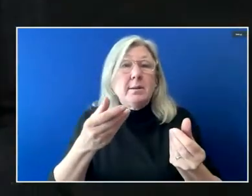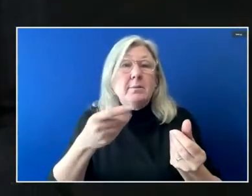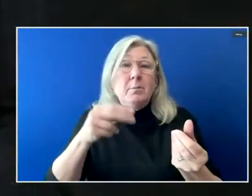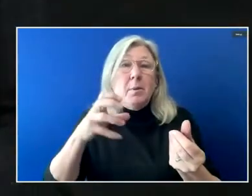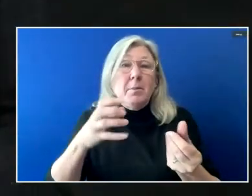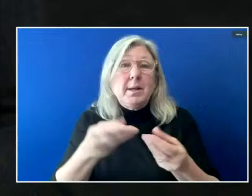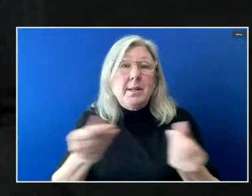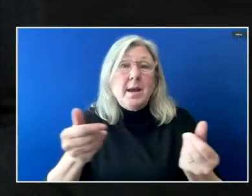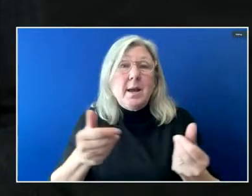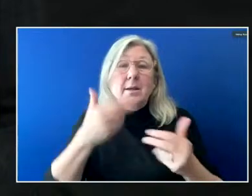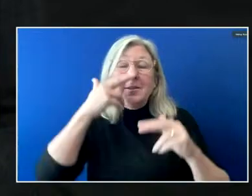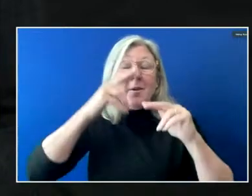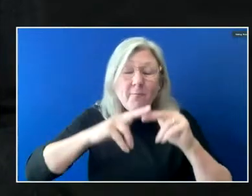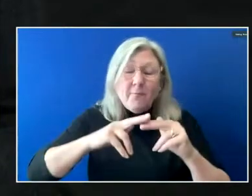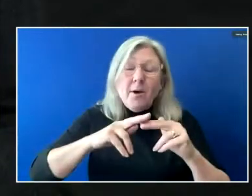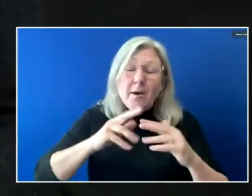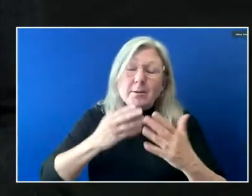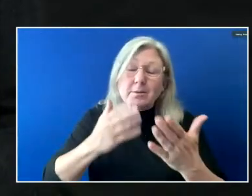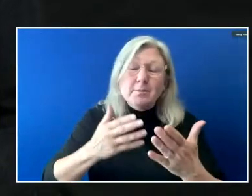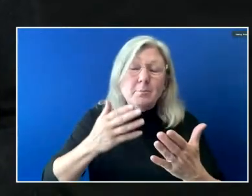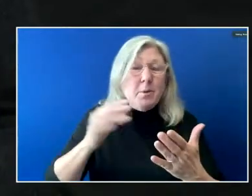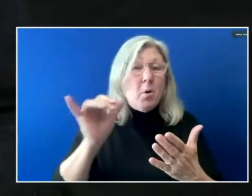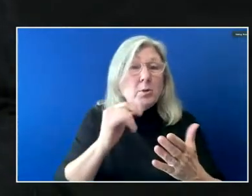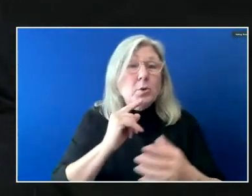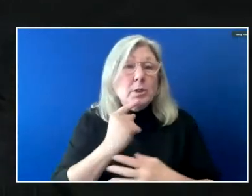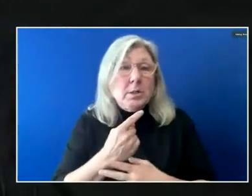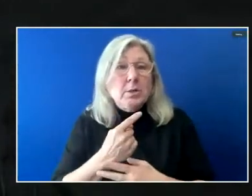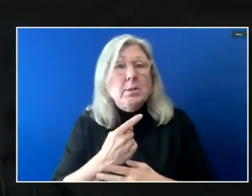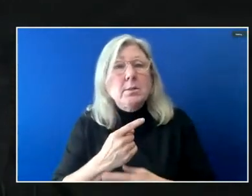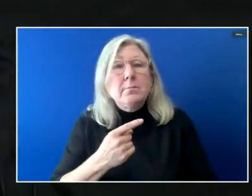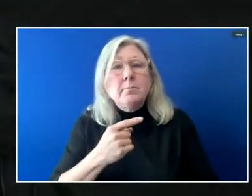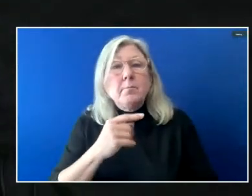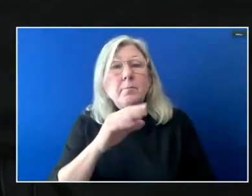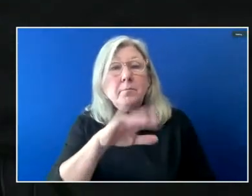serious M mosakowski I need the writing please